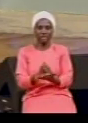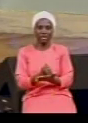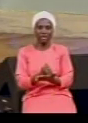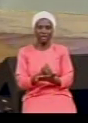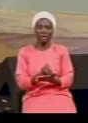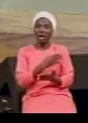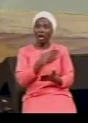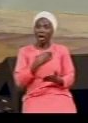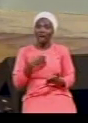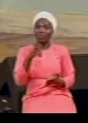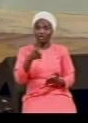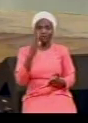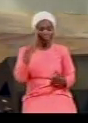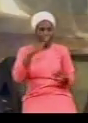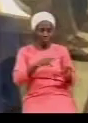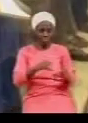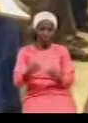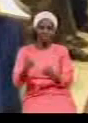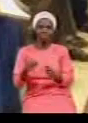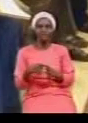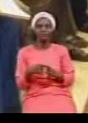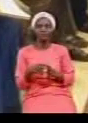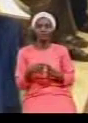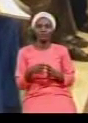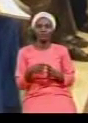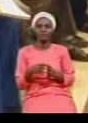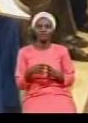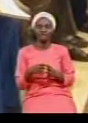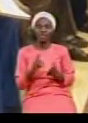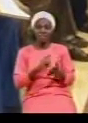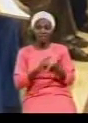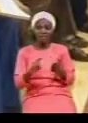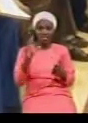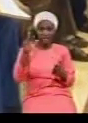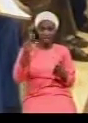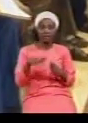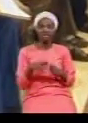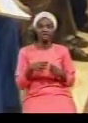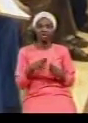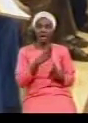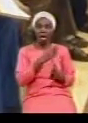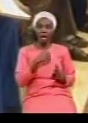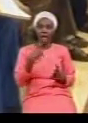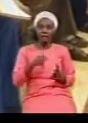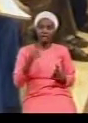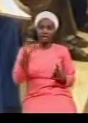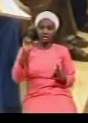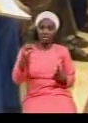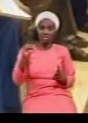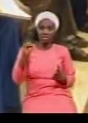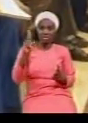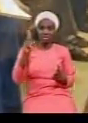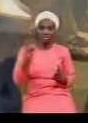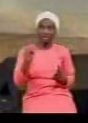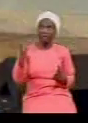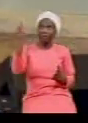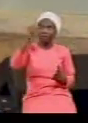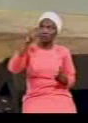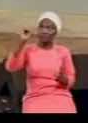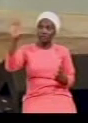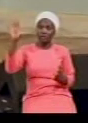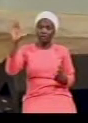And they will move. Look at this, verse 13. And the sun stood still. And the moon stayed